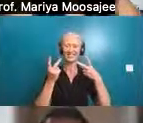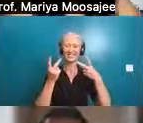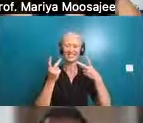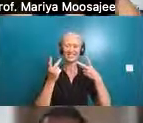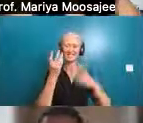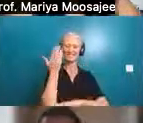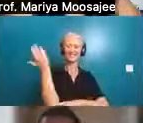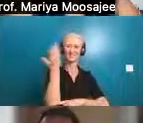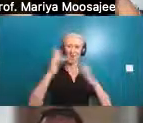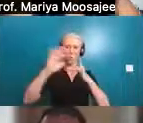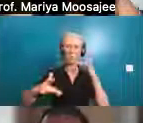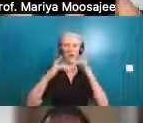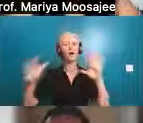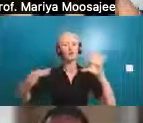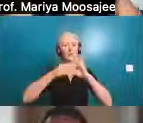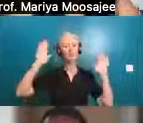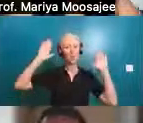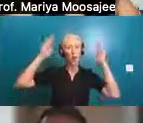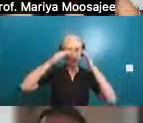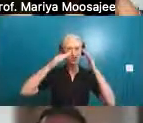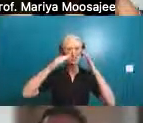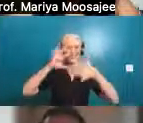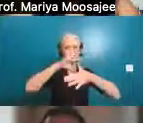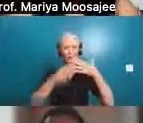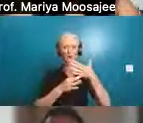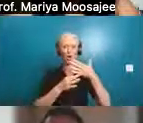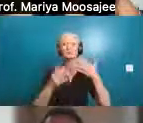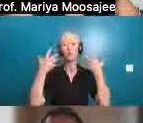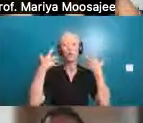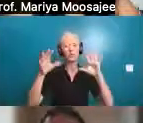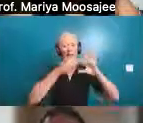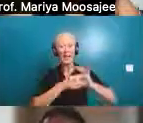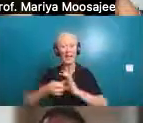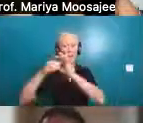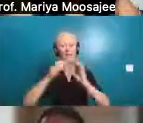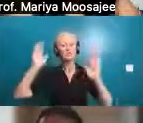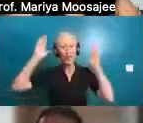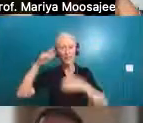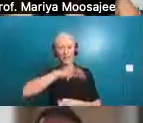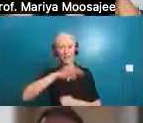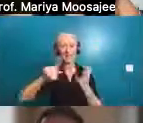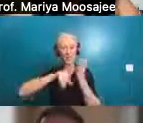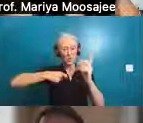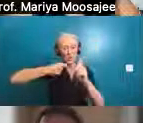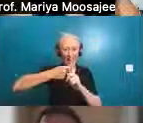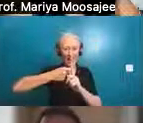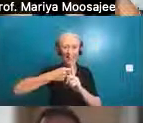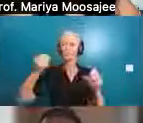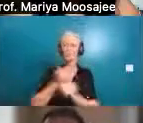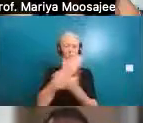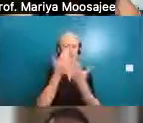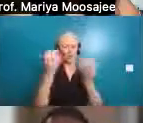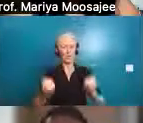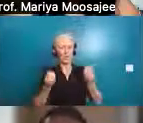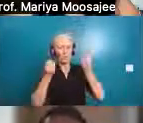Usher syndrome. So Retina UK have collaborated with Usher Kids UK and CureUsher to deliver these two sessions on all things